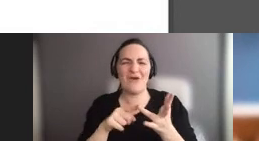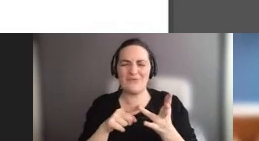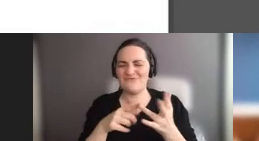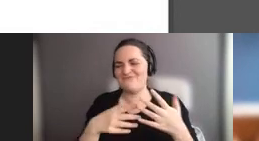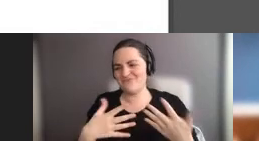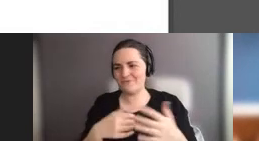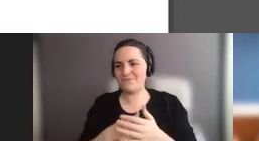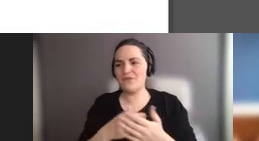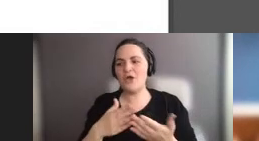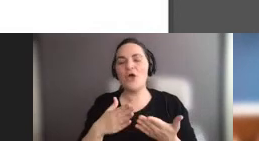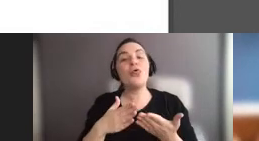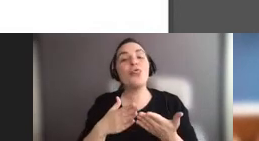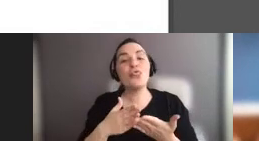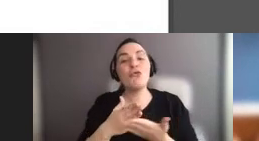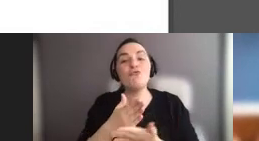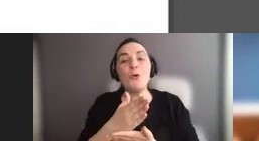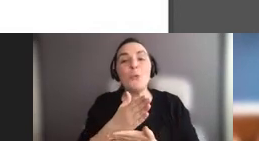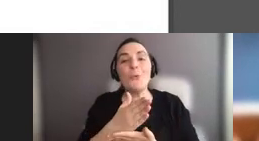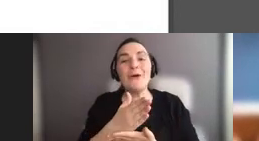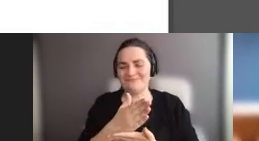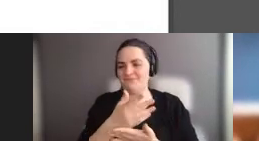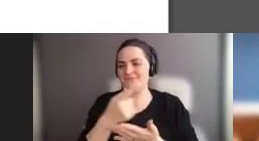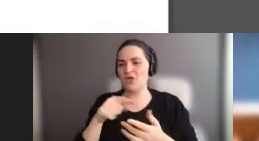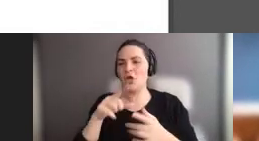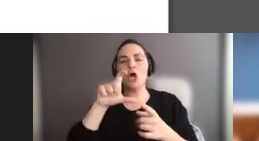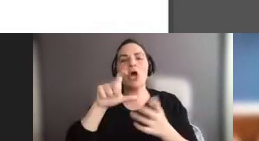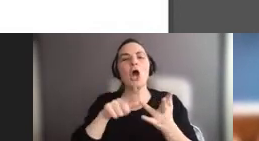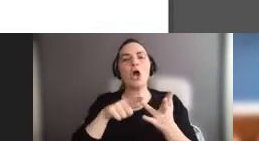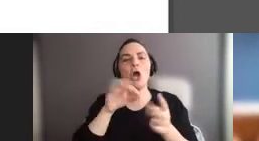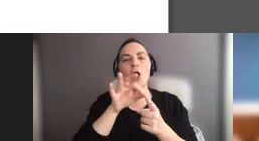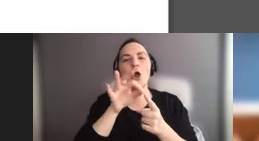Perhaps it can go